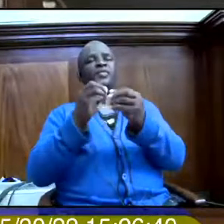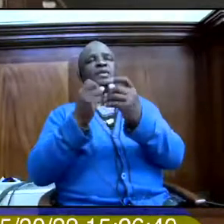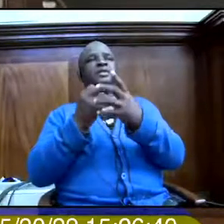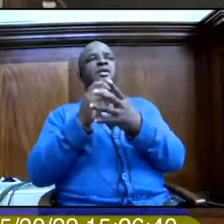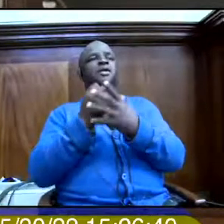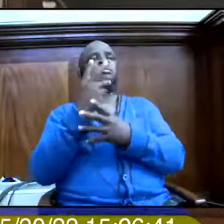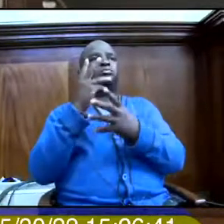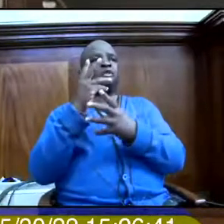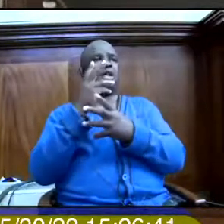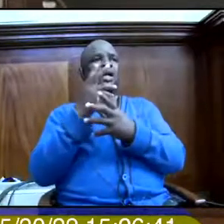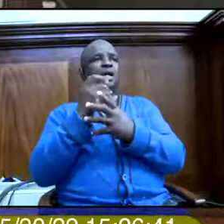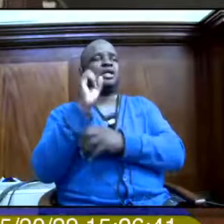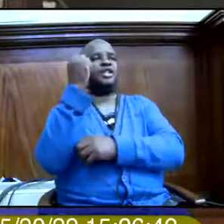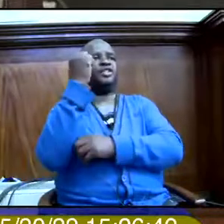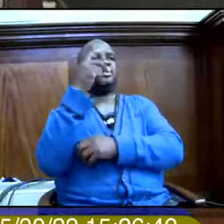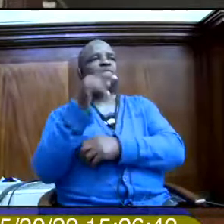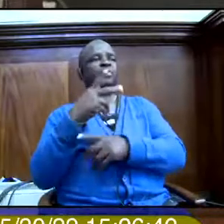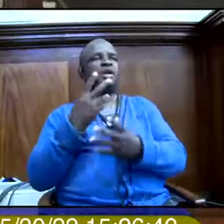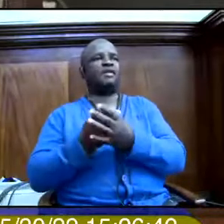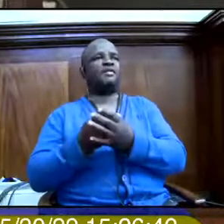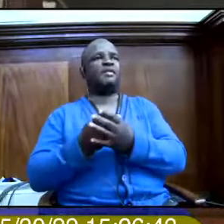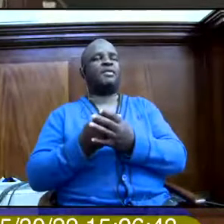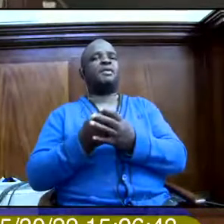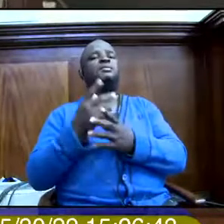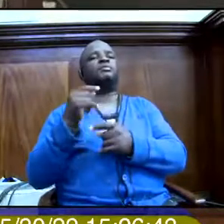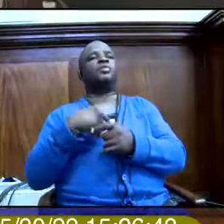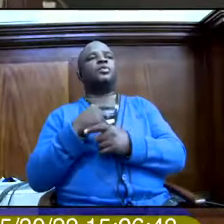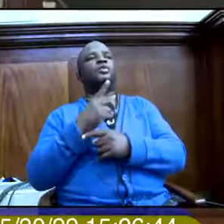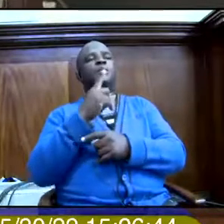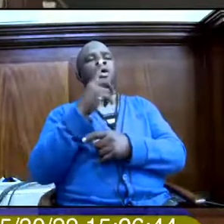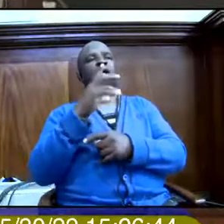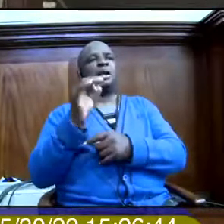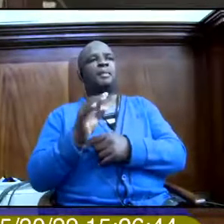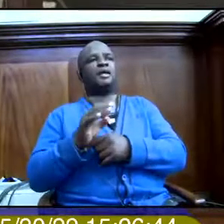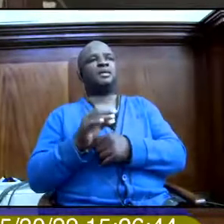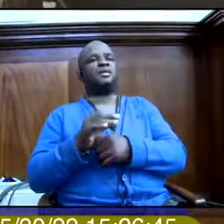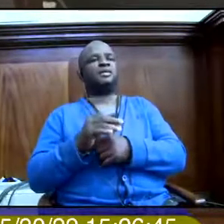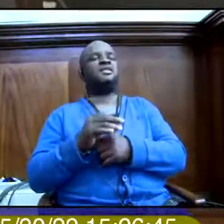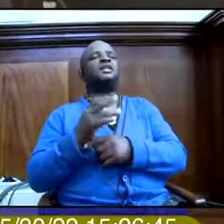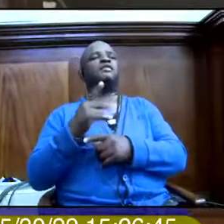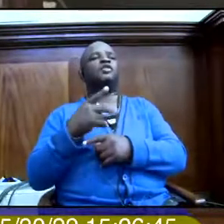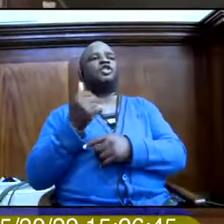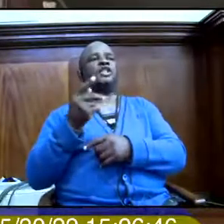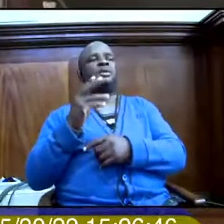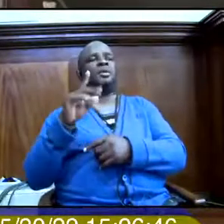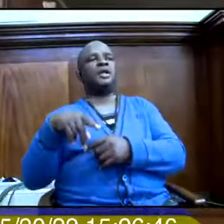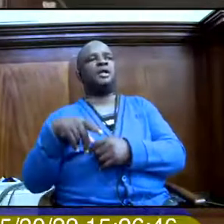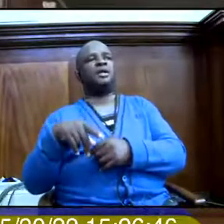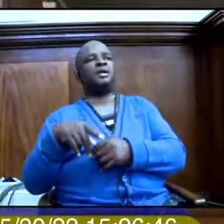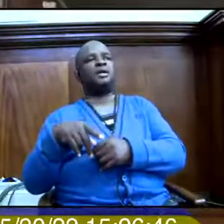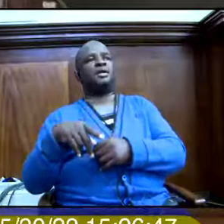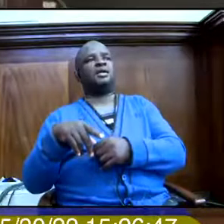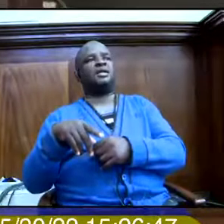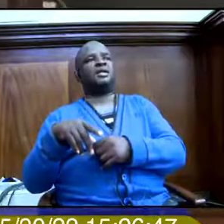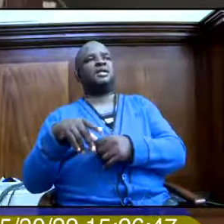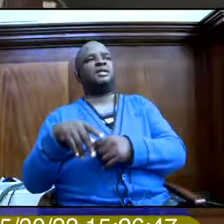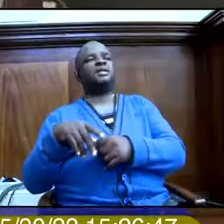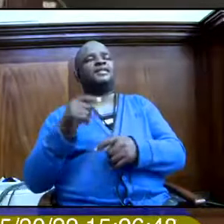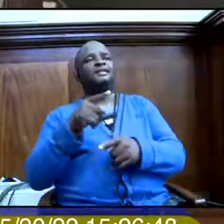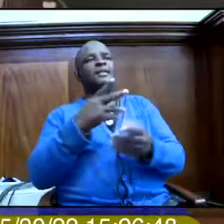about half the contribution to the gdp it it was in 1994